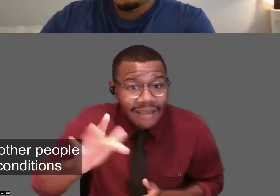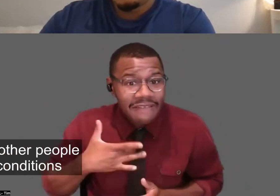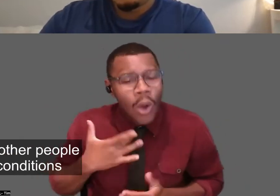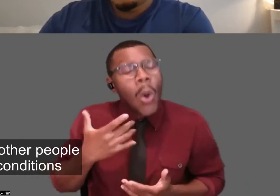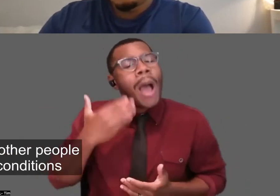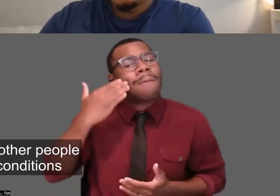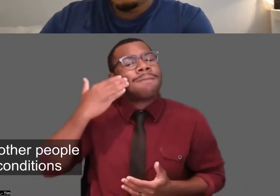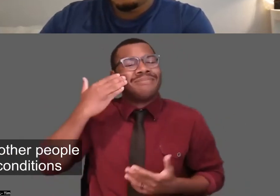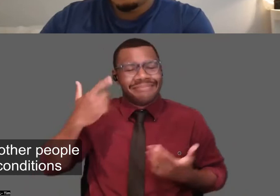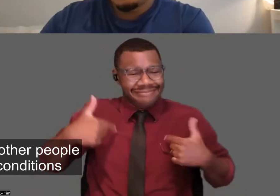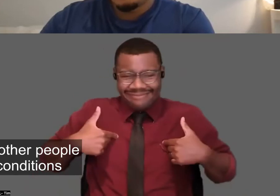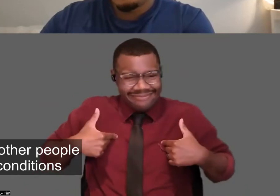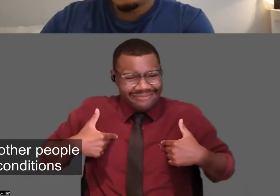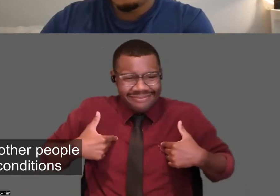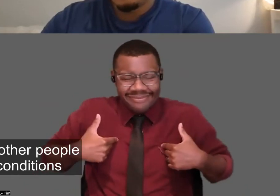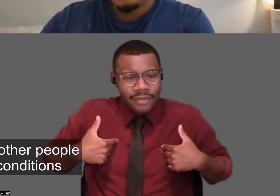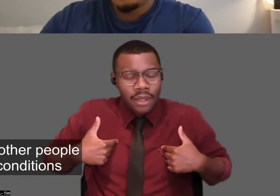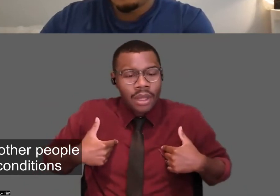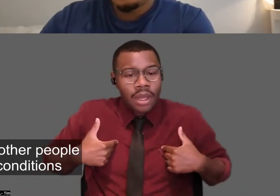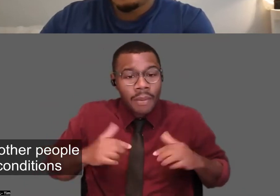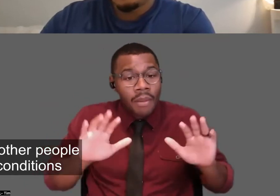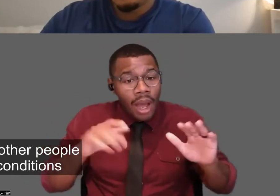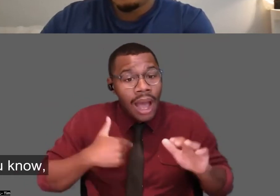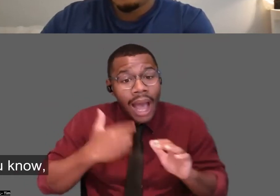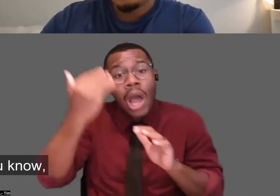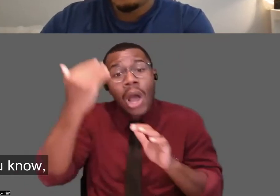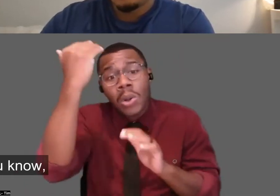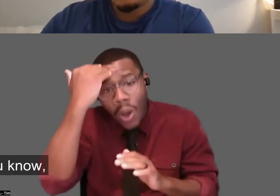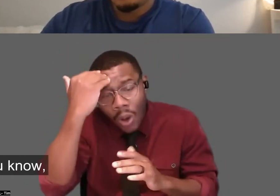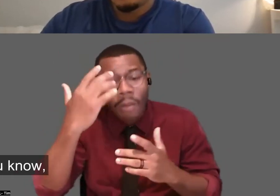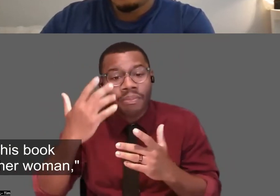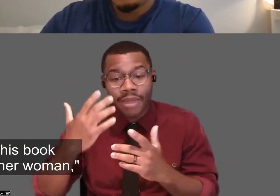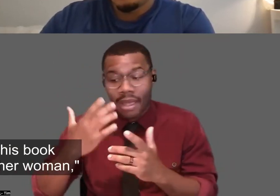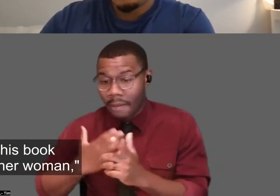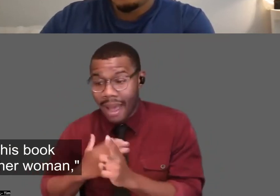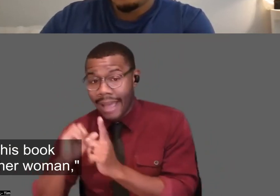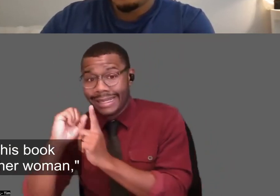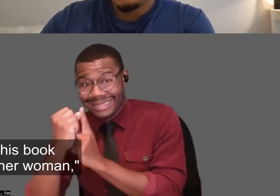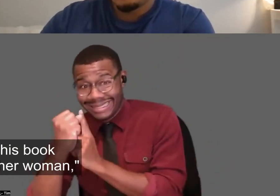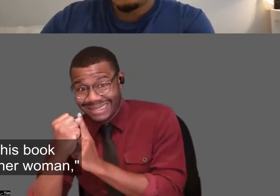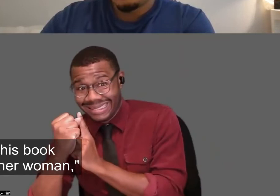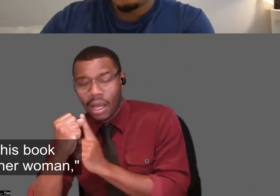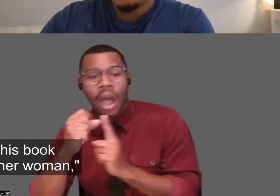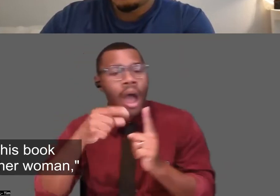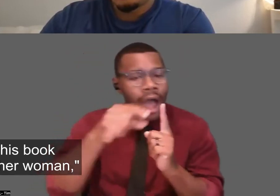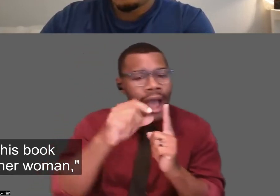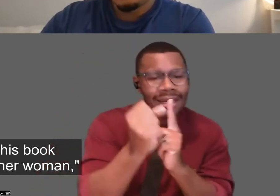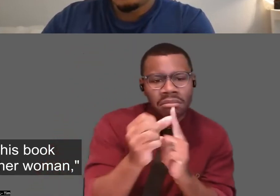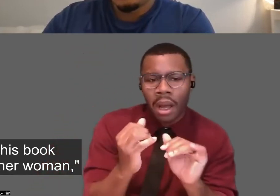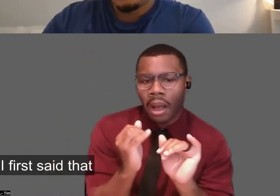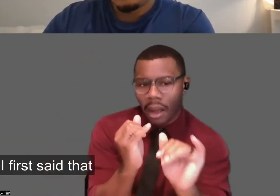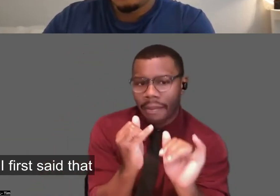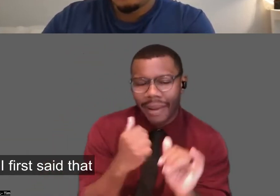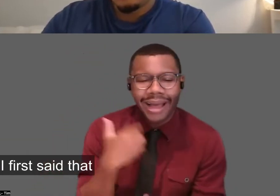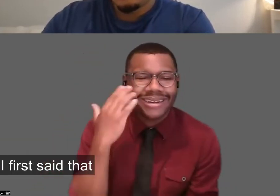I do know that other people experience the conditions that I feel, you know, like the title of this book, Or On Being the Other